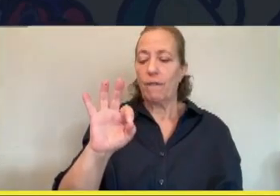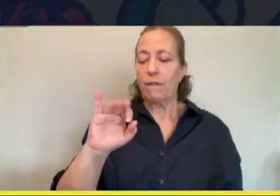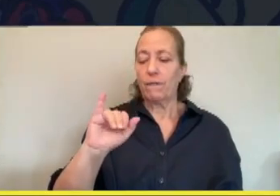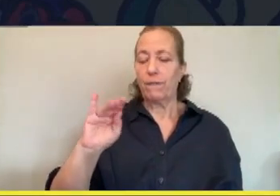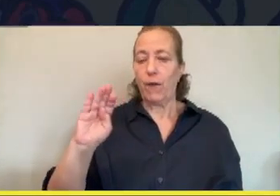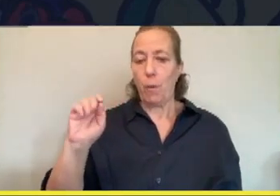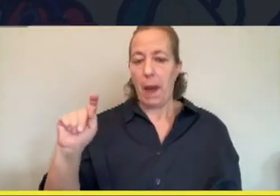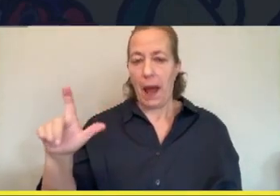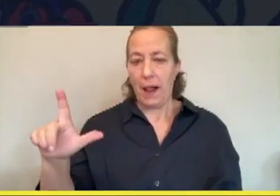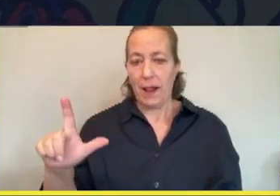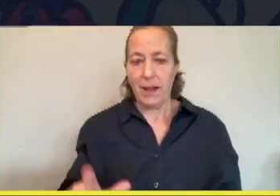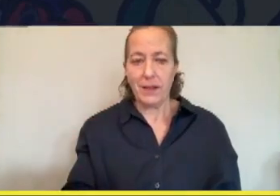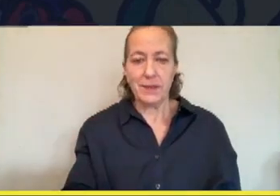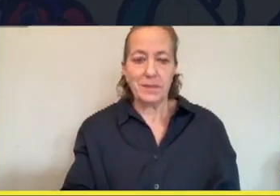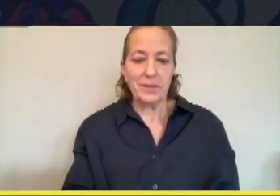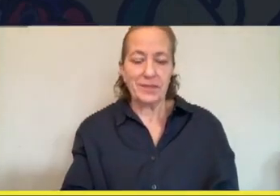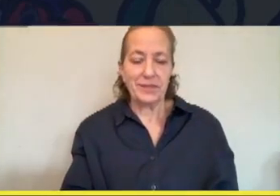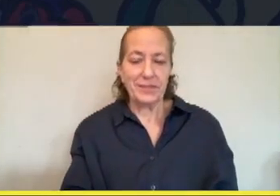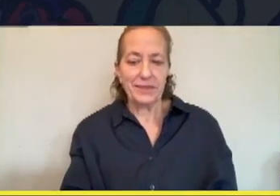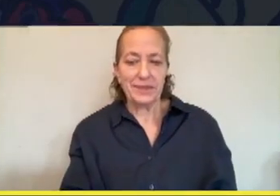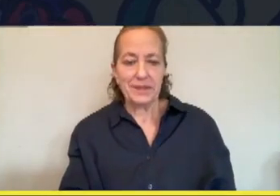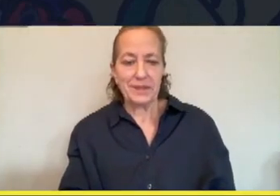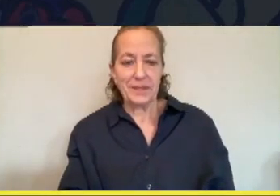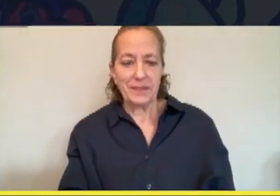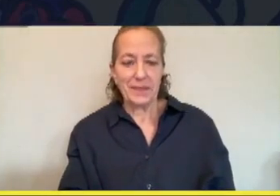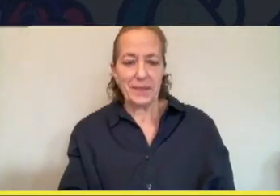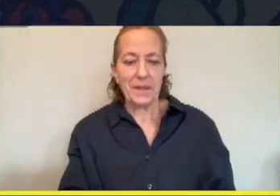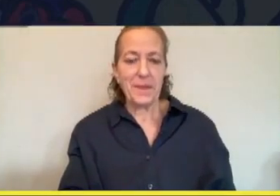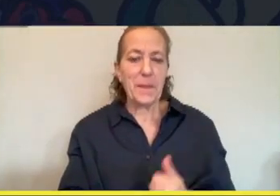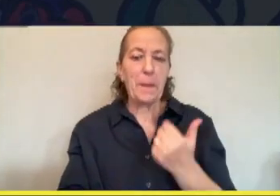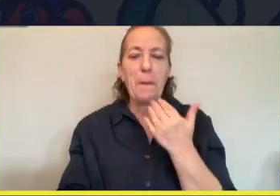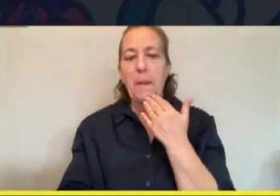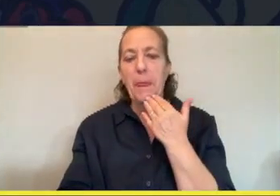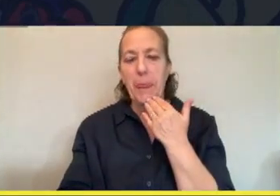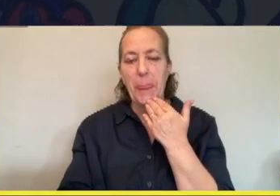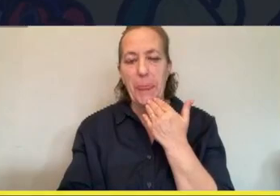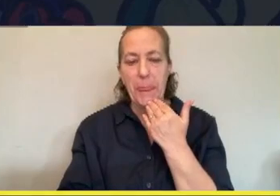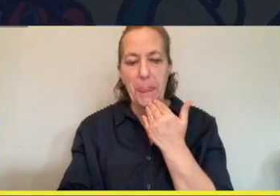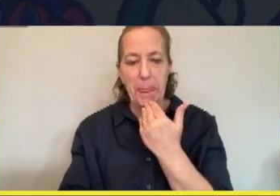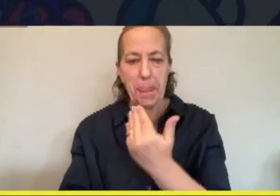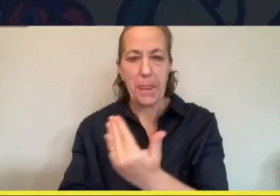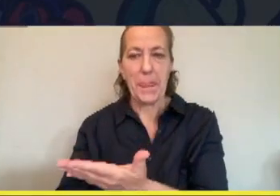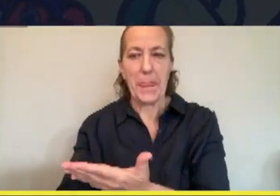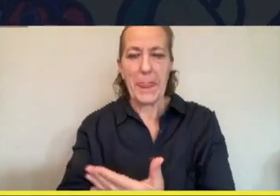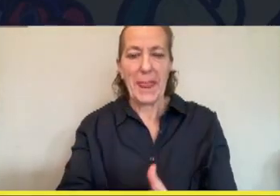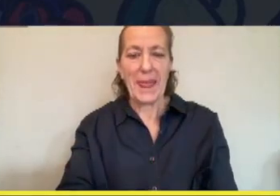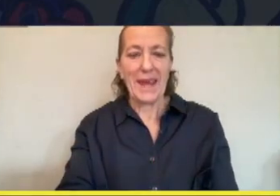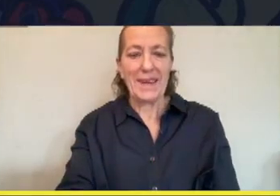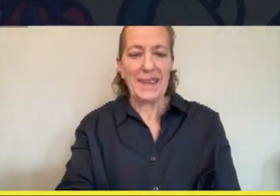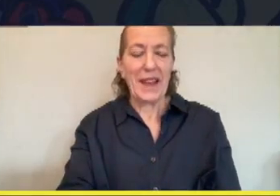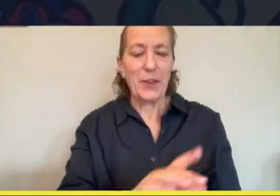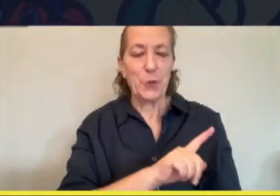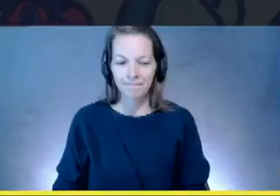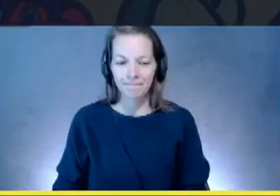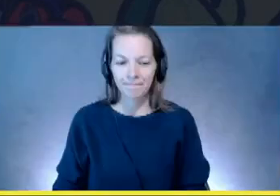Yeah, thank you so much, Tara. And thank you so much for the kind invitation to be here today. And